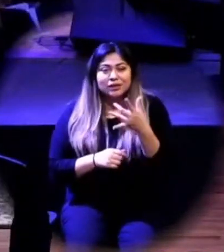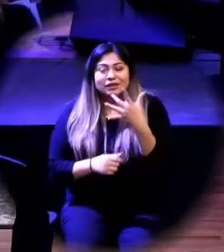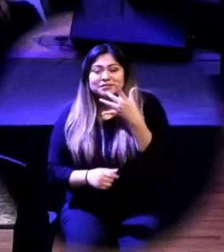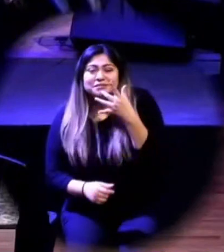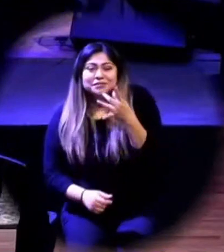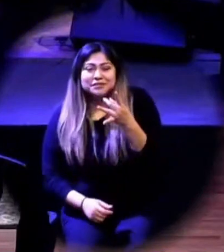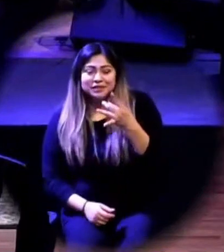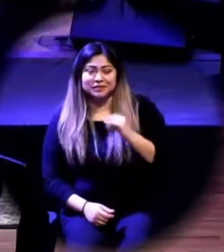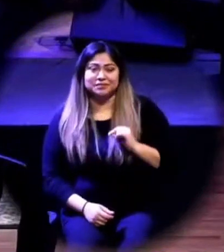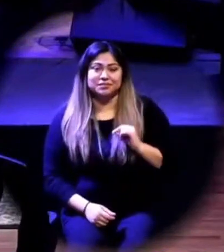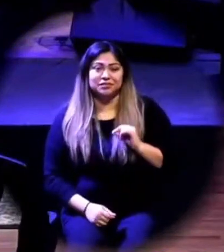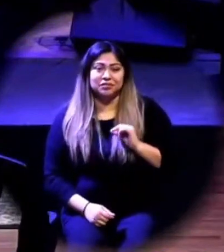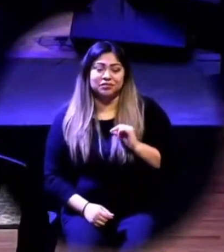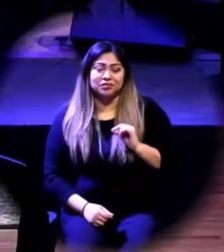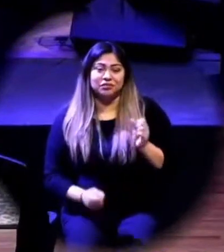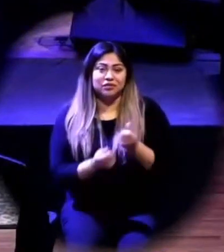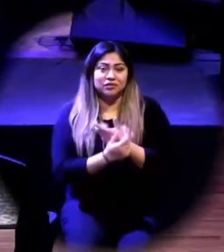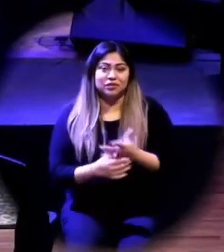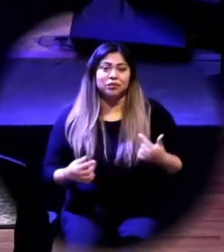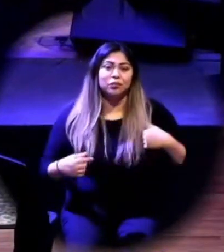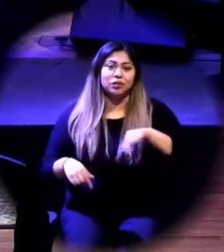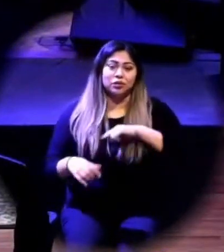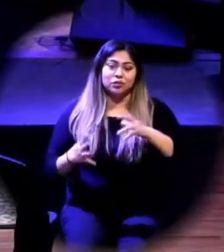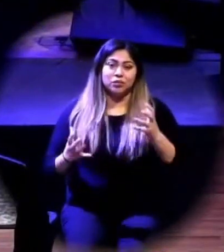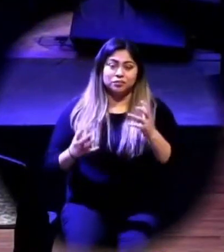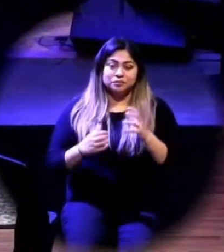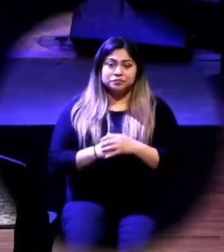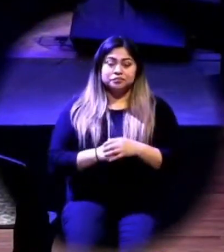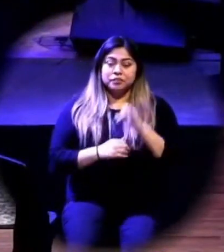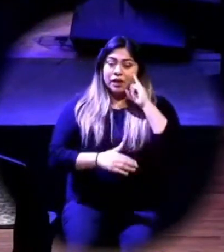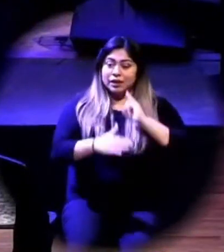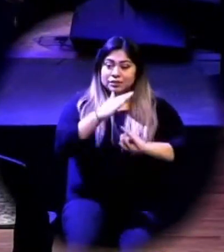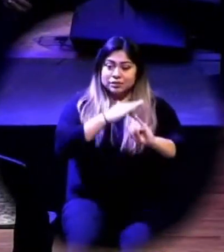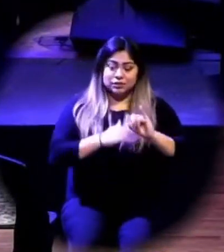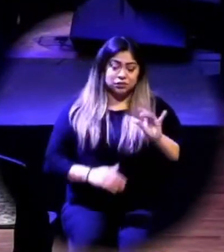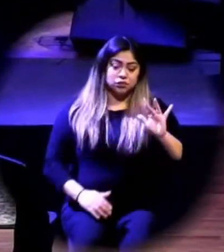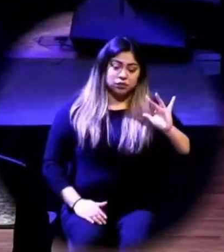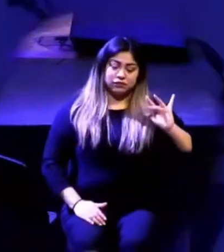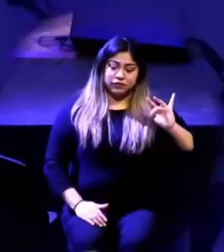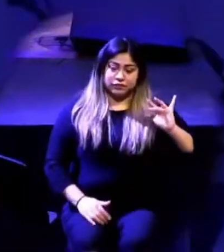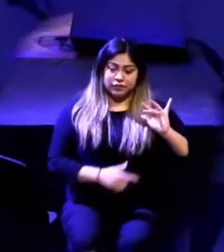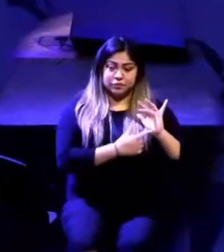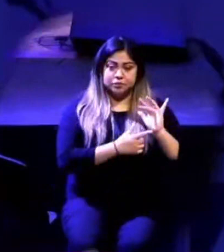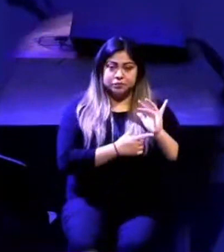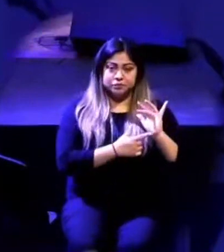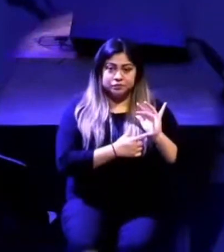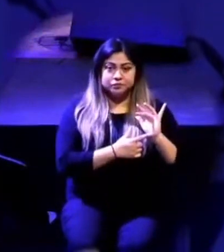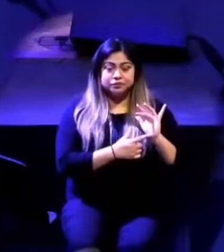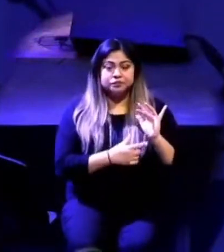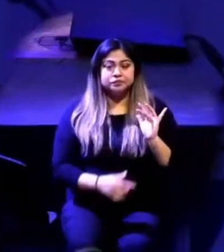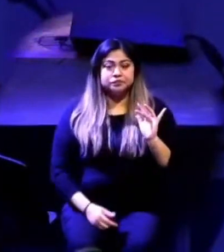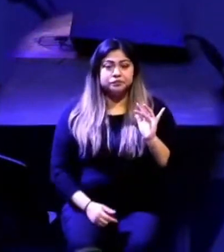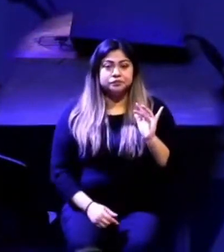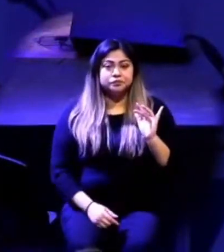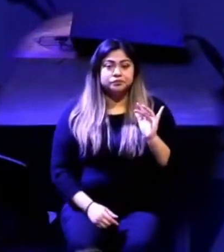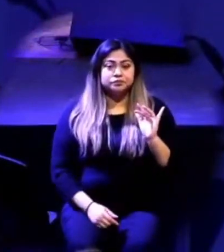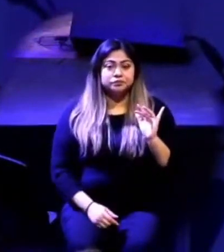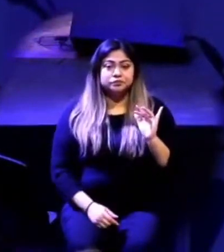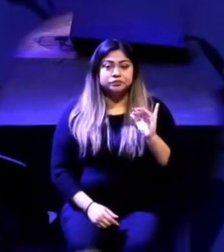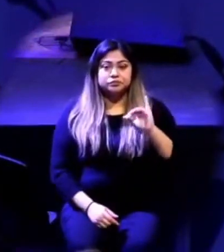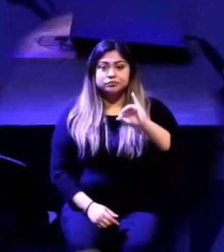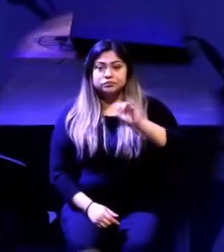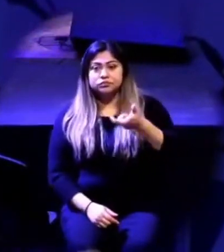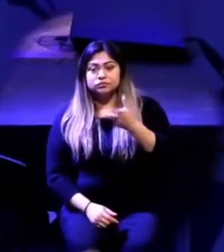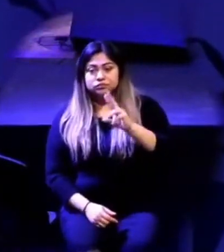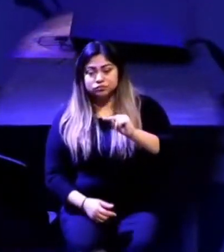heaven comes from Isaiah 25. And there, it's really the image that John draws on in the